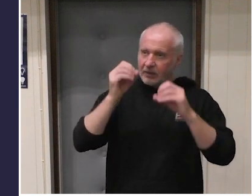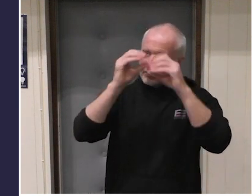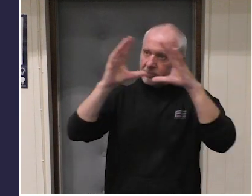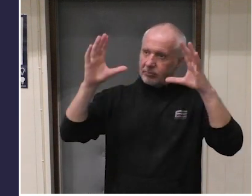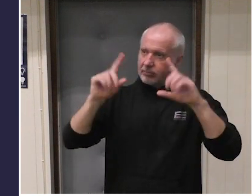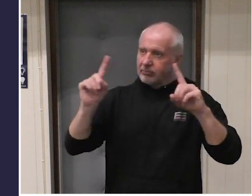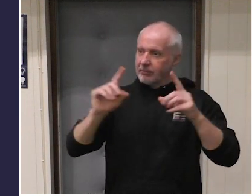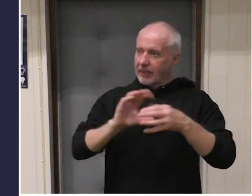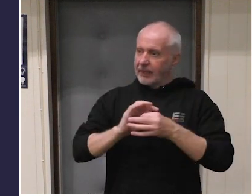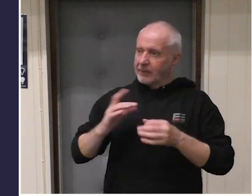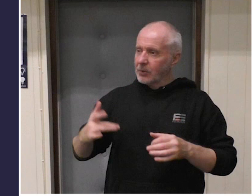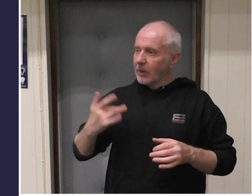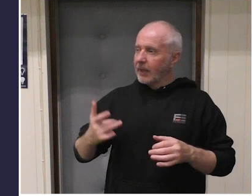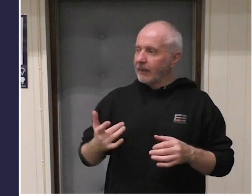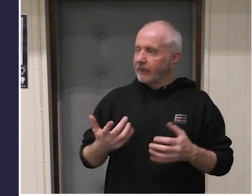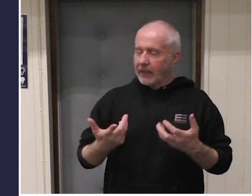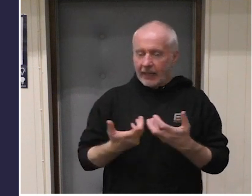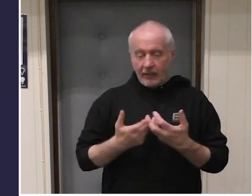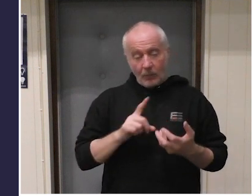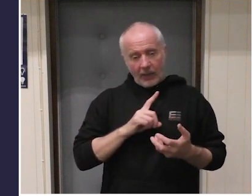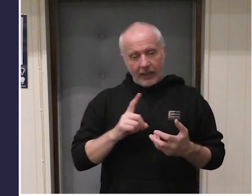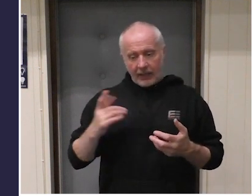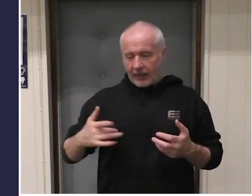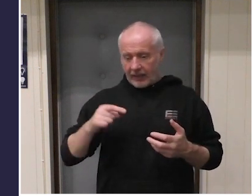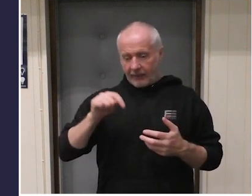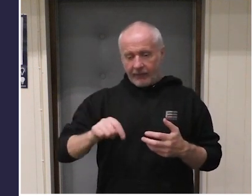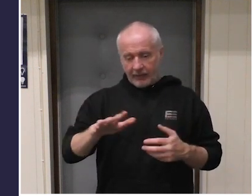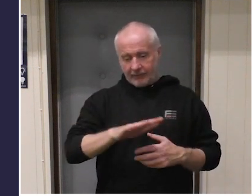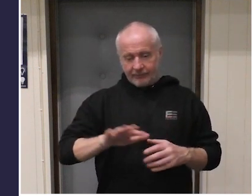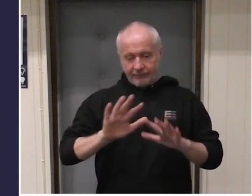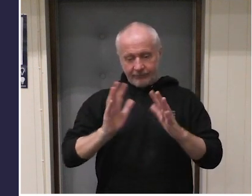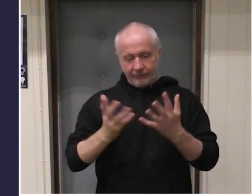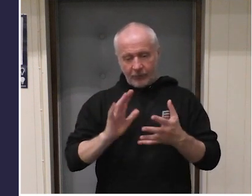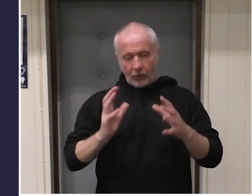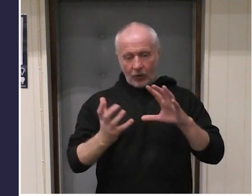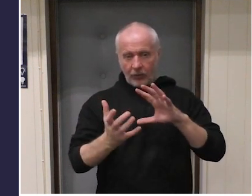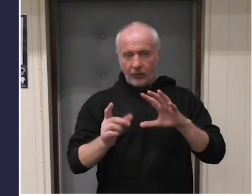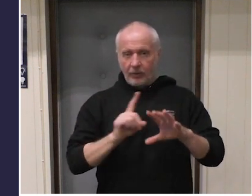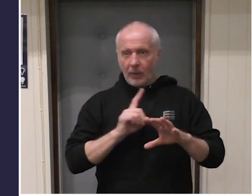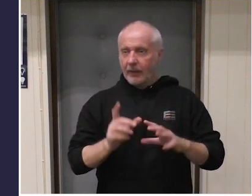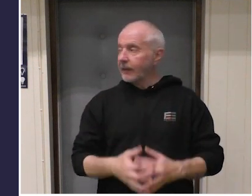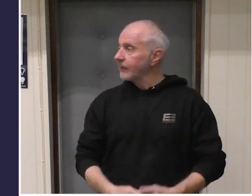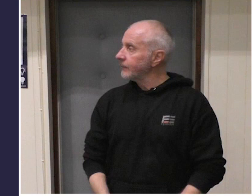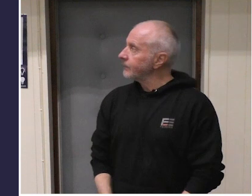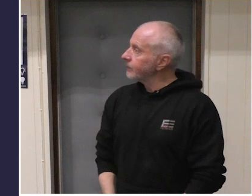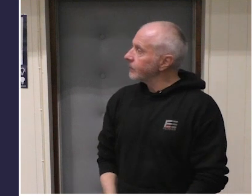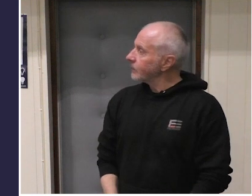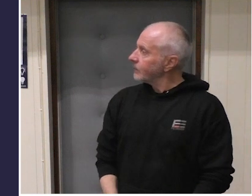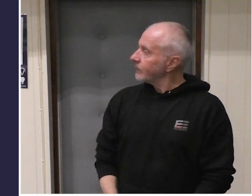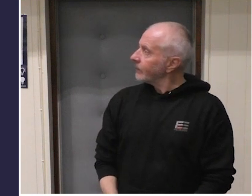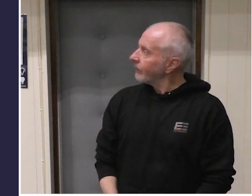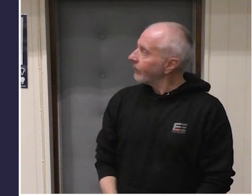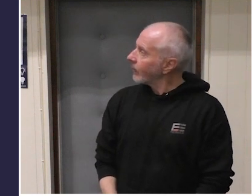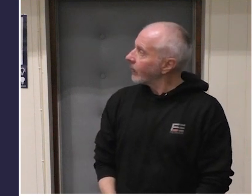of life, and why is it we have life on Earth? Okay, so what the question is, so if you have this prebiotic chemistry on early Earth,